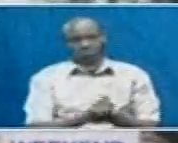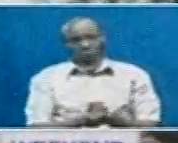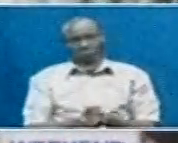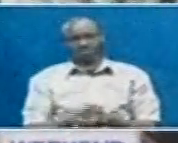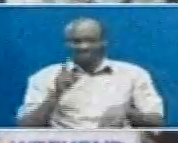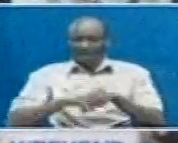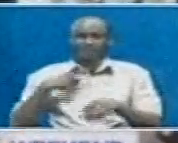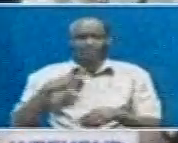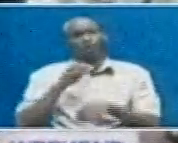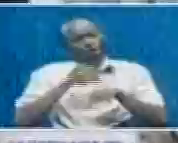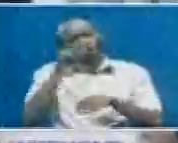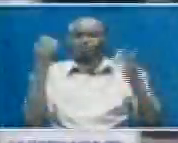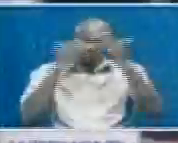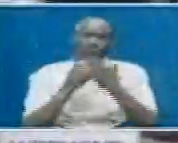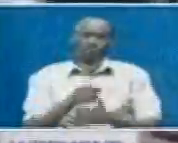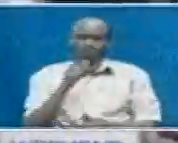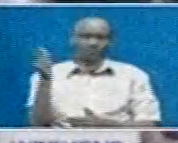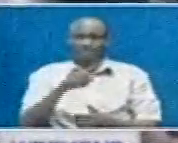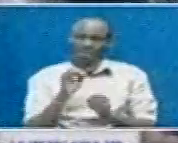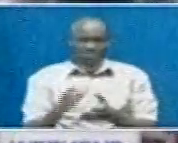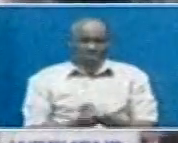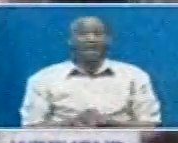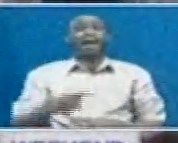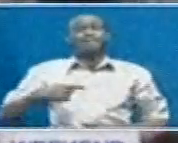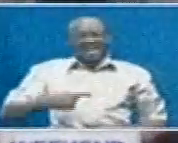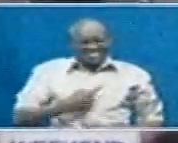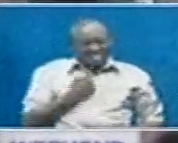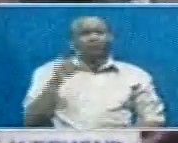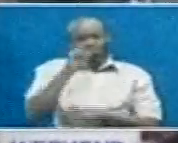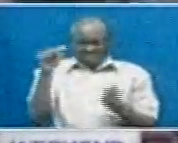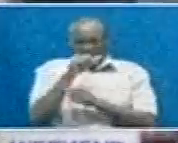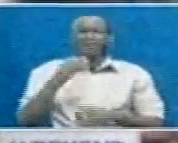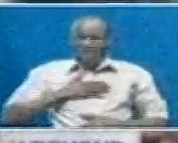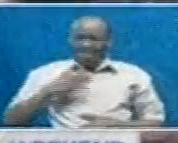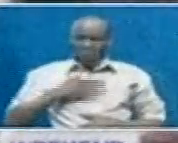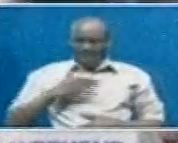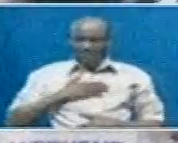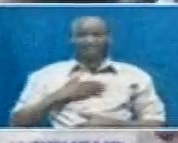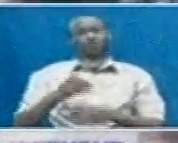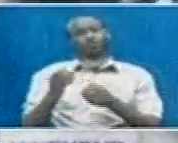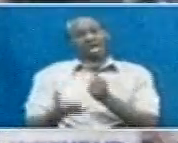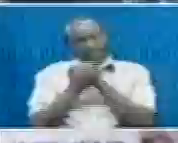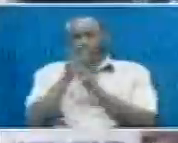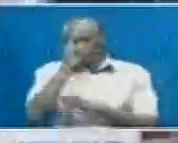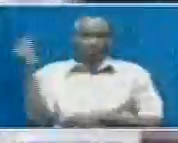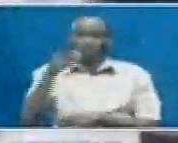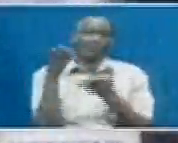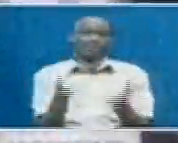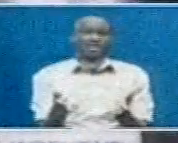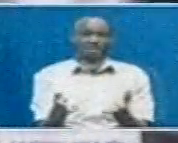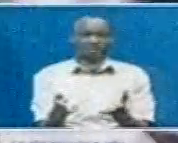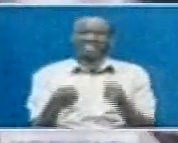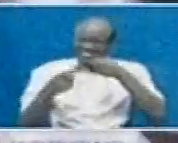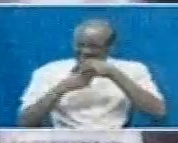residents during the night attack. Mimi mwenyewe nilitumia gari langu kuwachukua askari pale support karibu askari 6